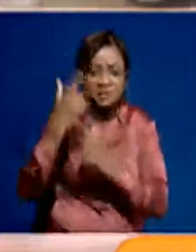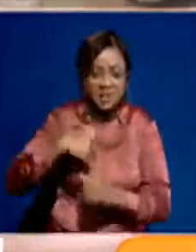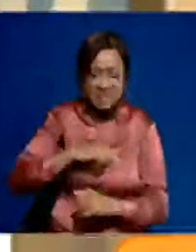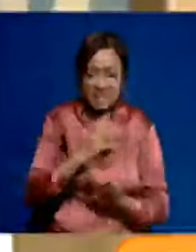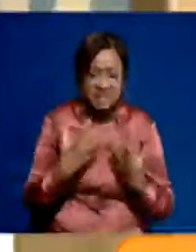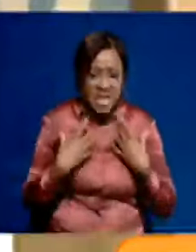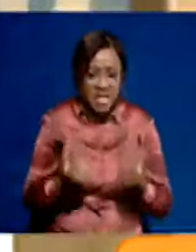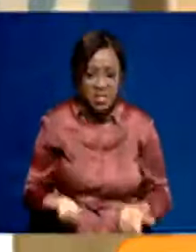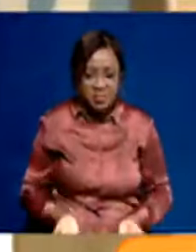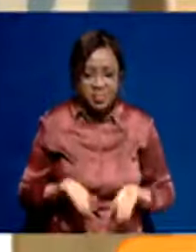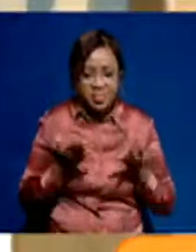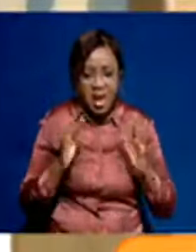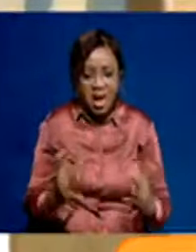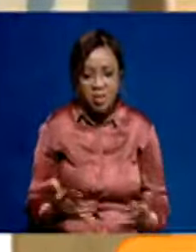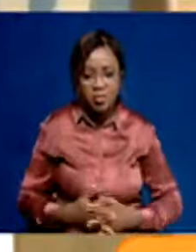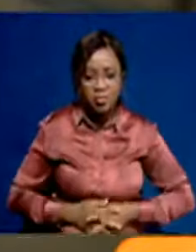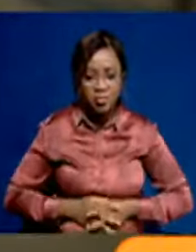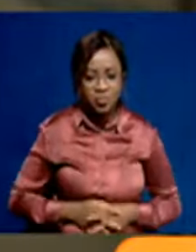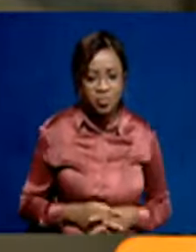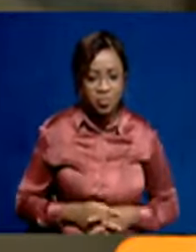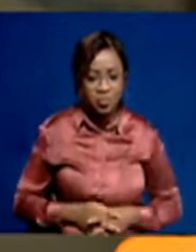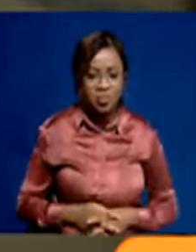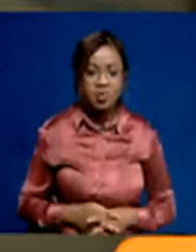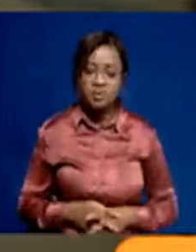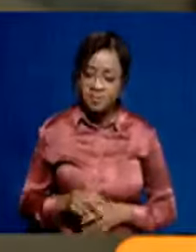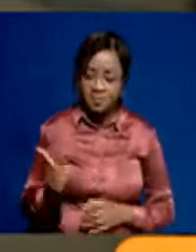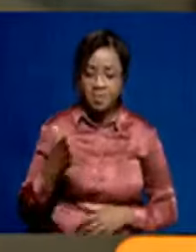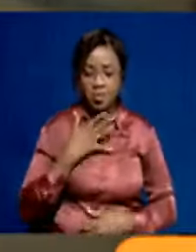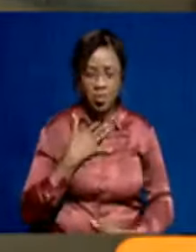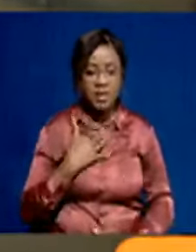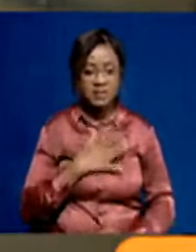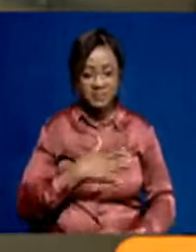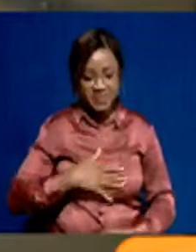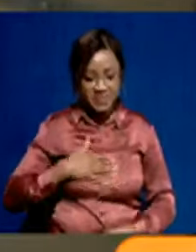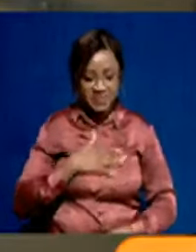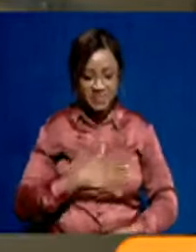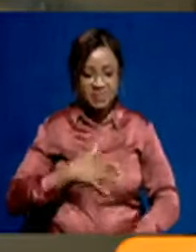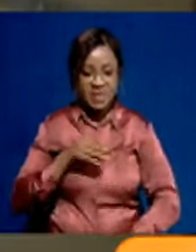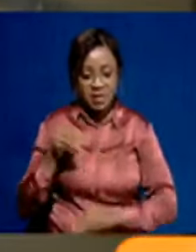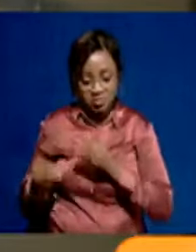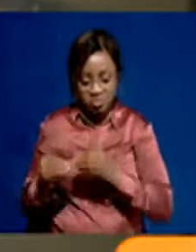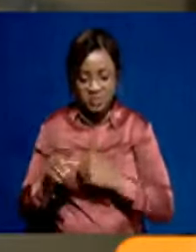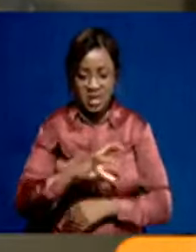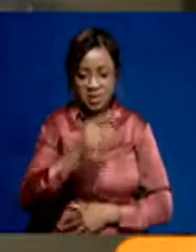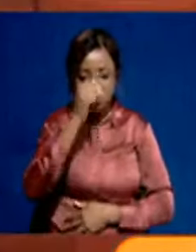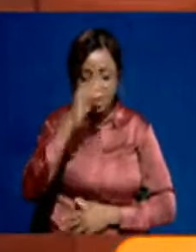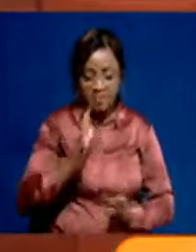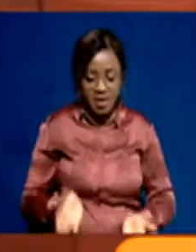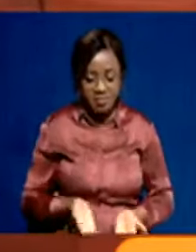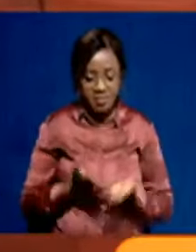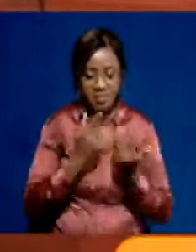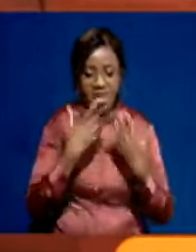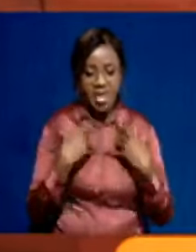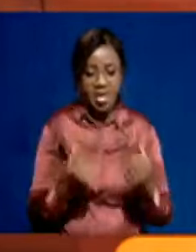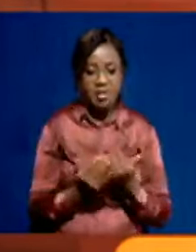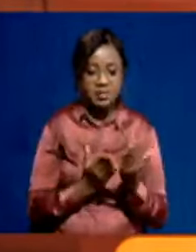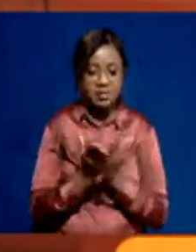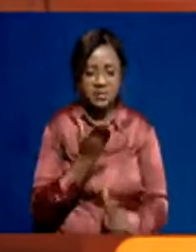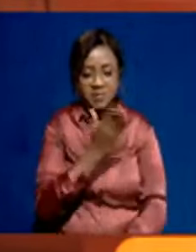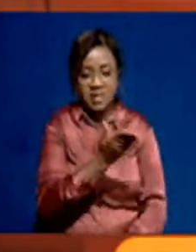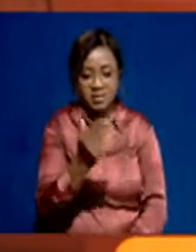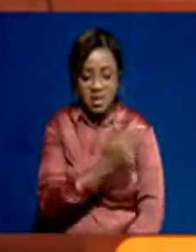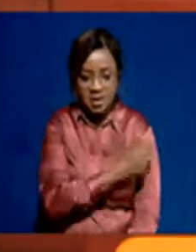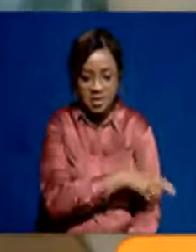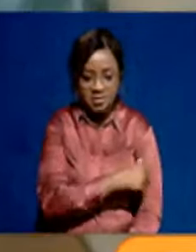namna gani? The traders want the Busia County government to improve healthcare services at the Port Victoria Hospital that has